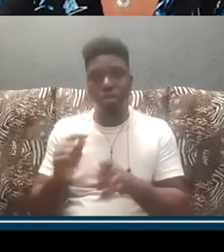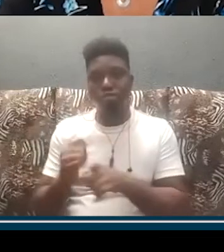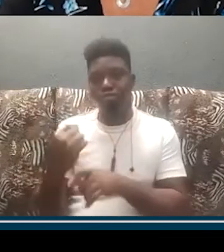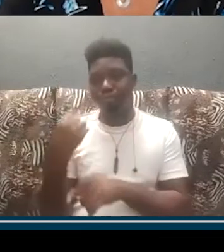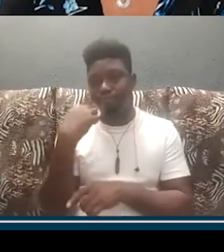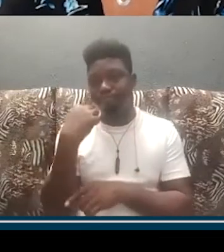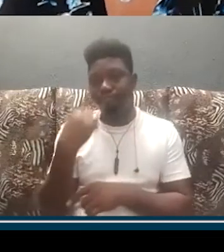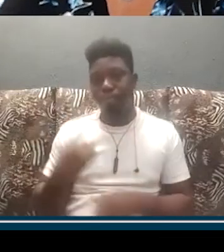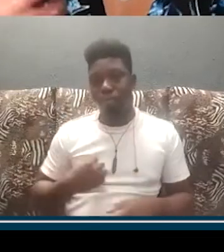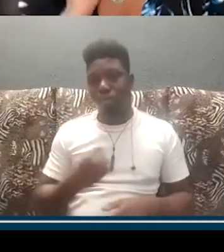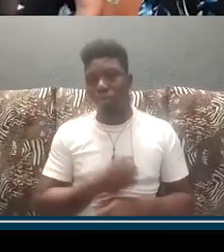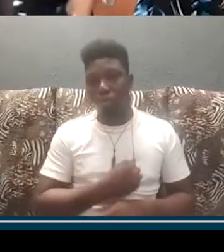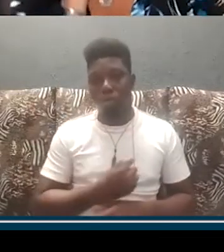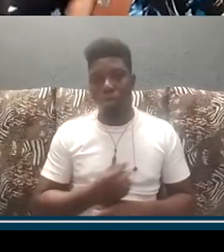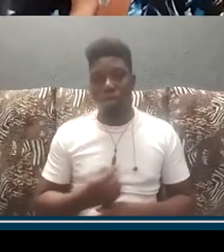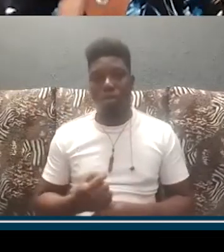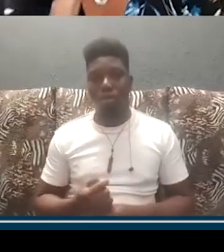of them. But